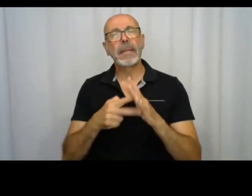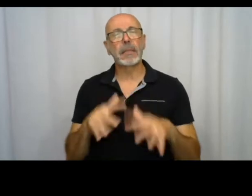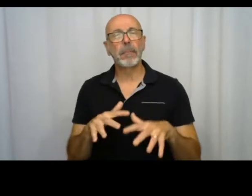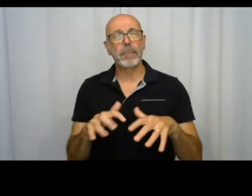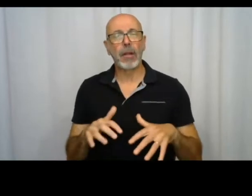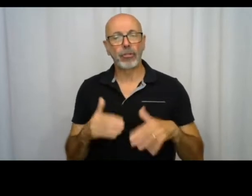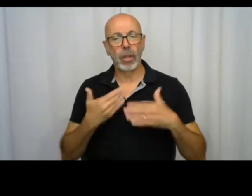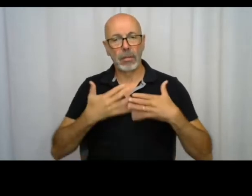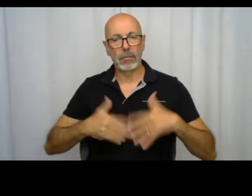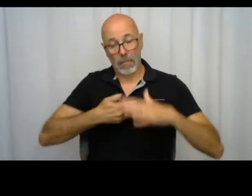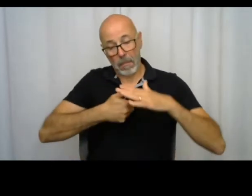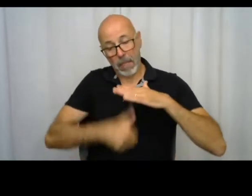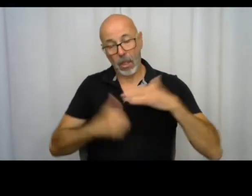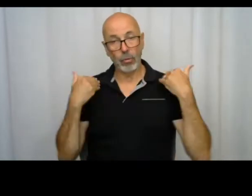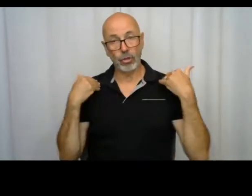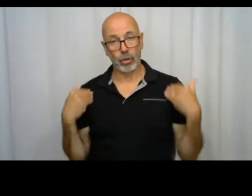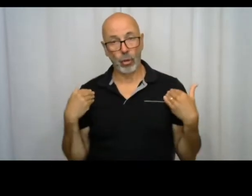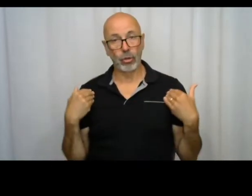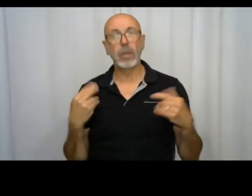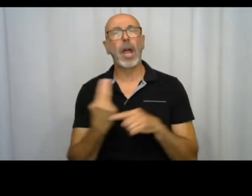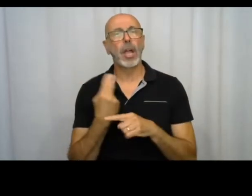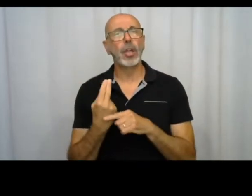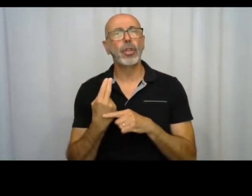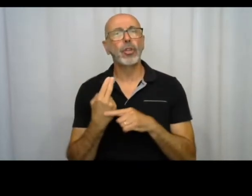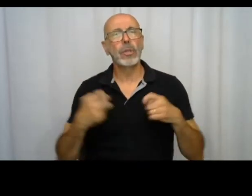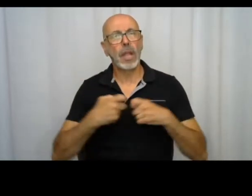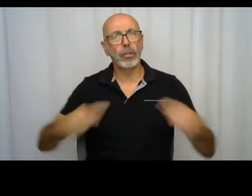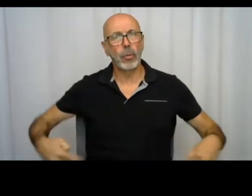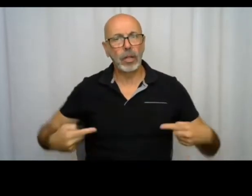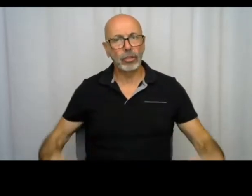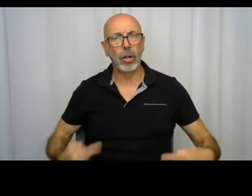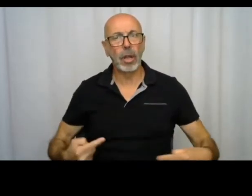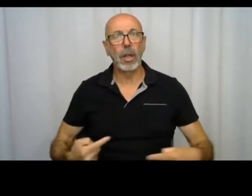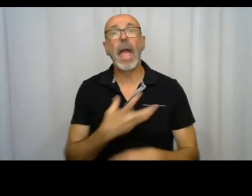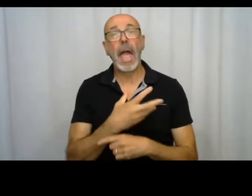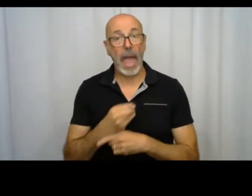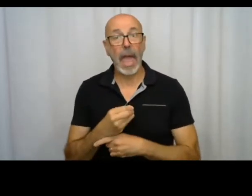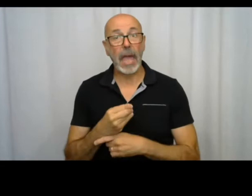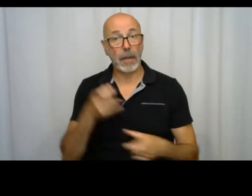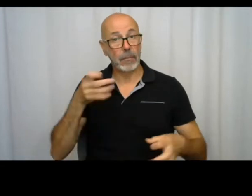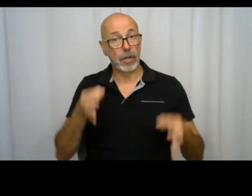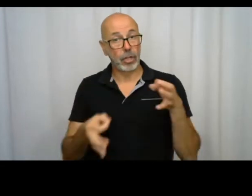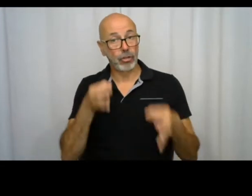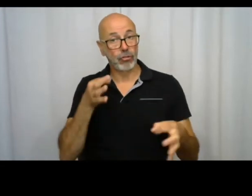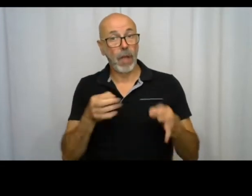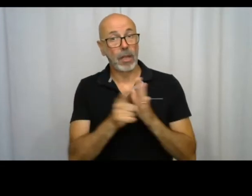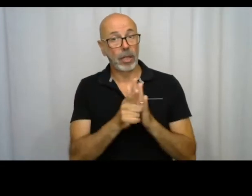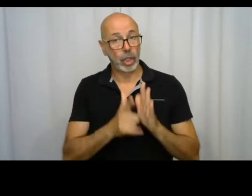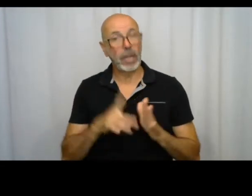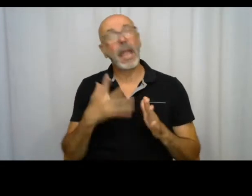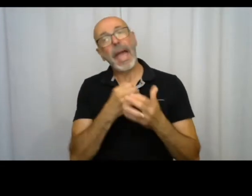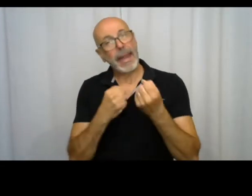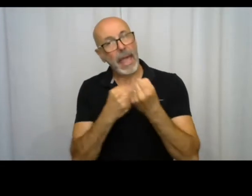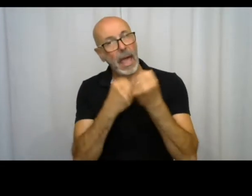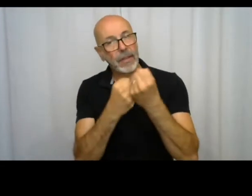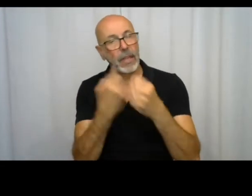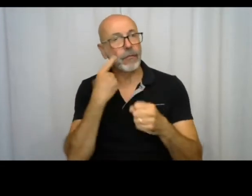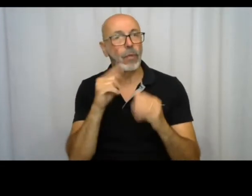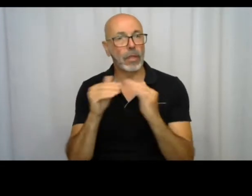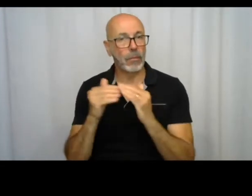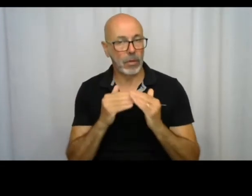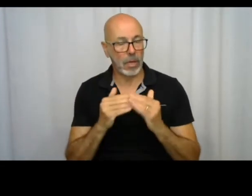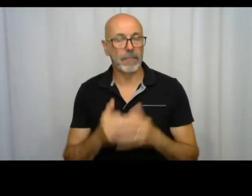I'm a power wheelchair user. And I'm also a trial attorney and an advocate in the community. But, as soon as